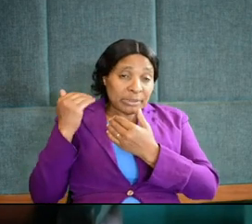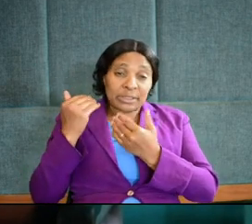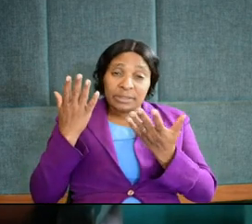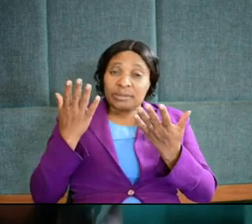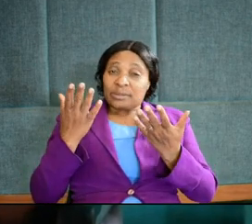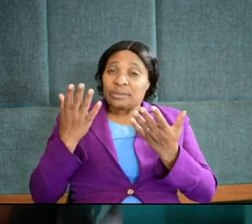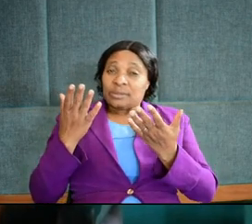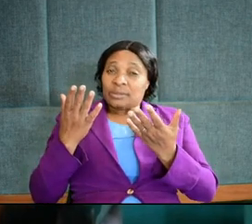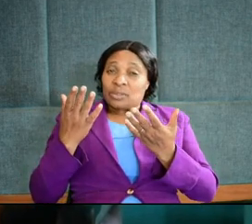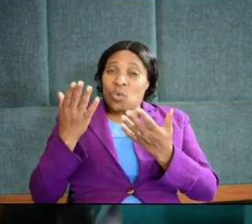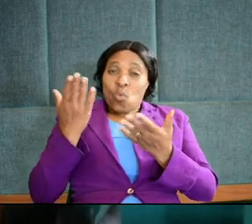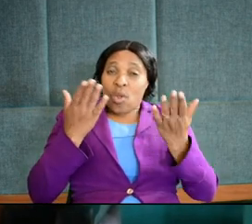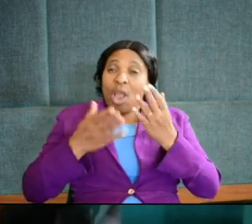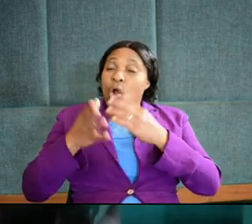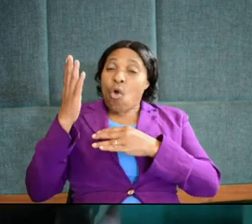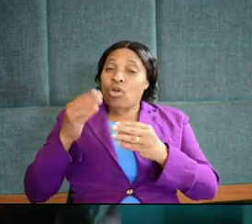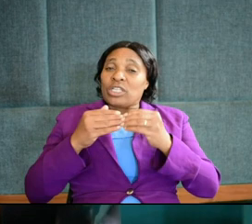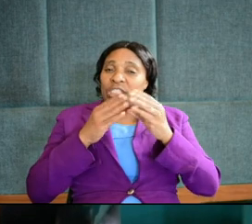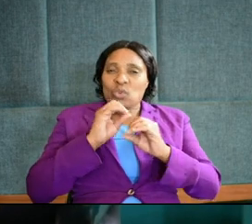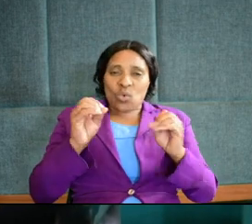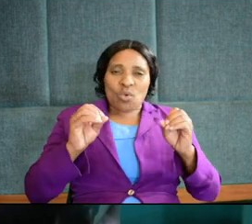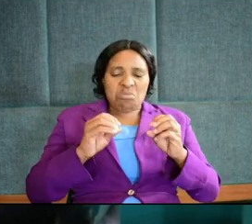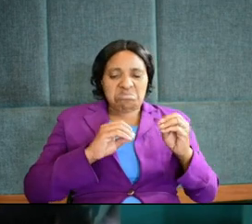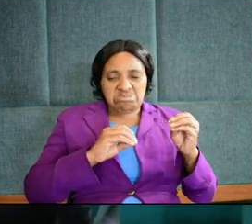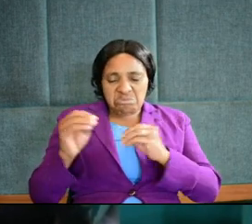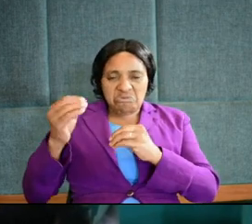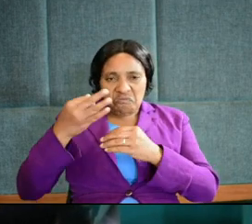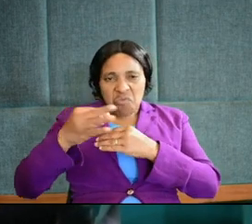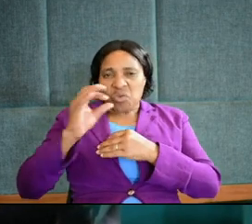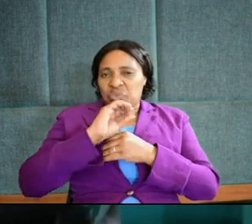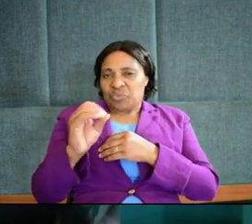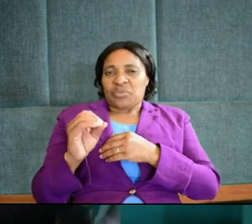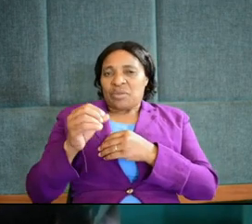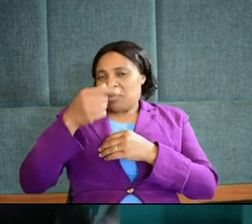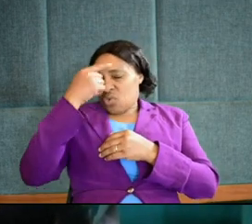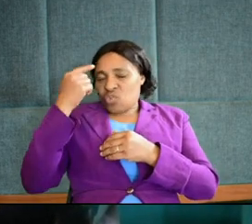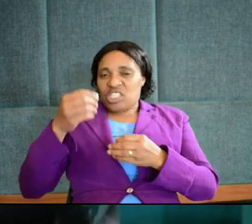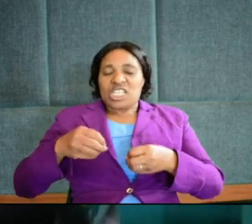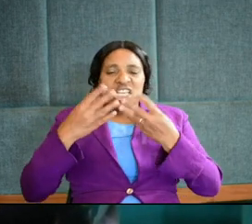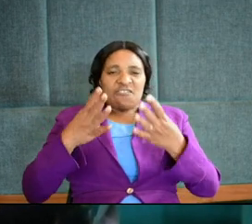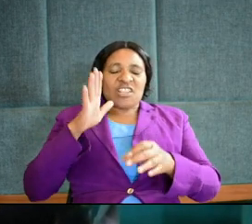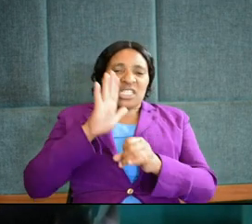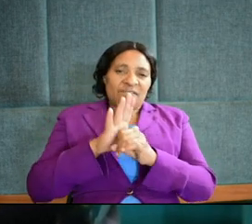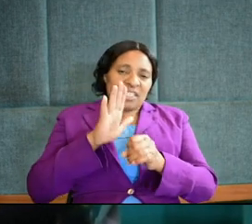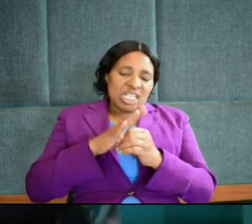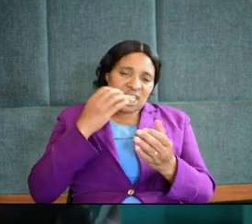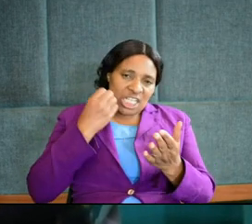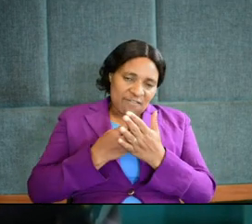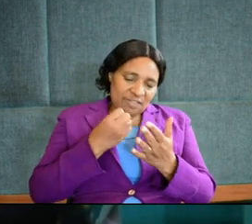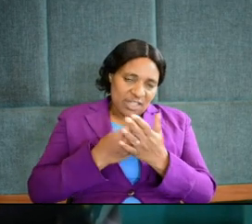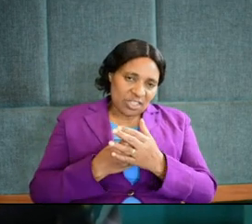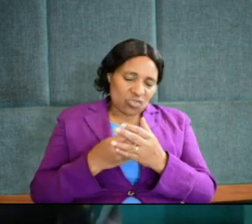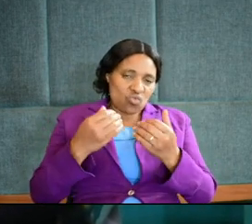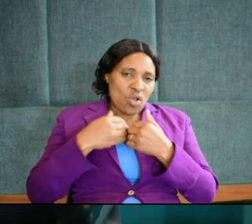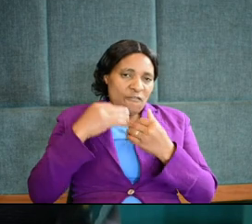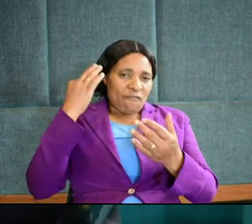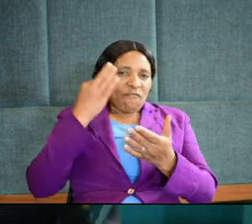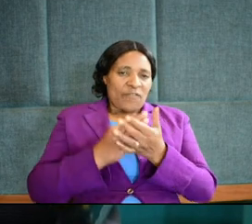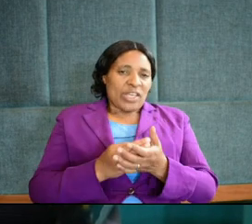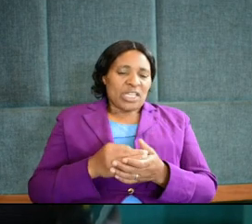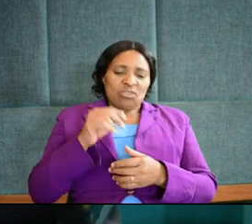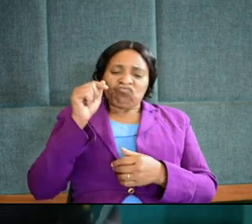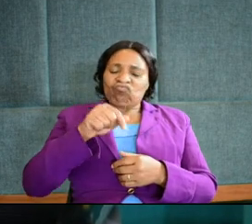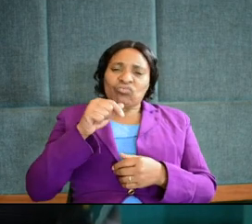leading, we will not move forward, because he gives us sufficient evidence on which to base faith. And if this is